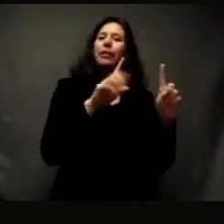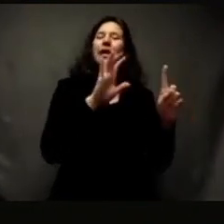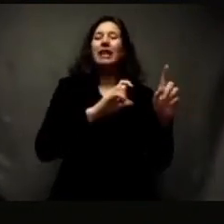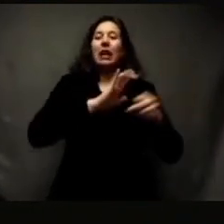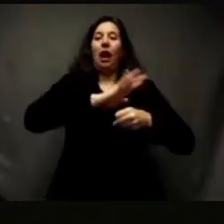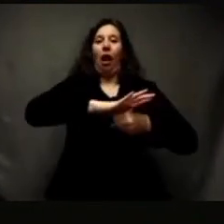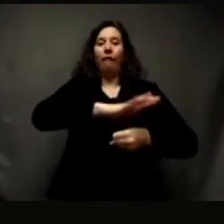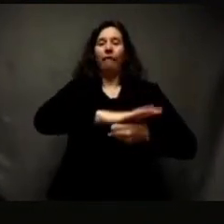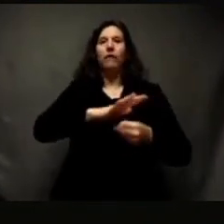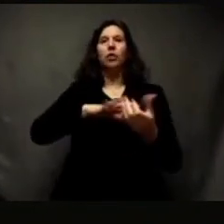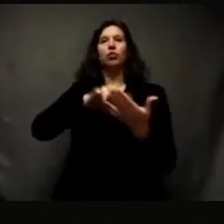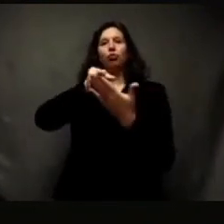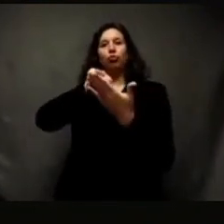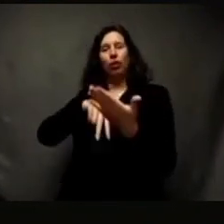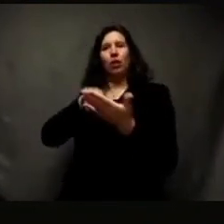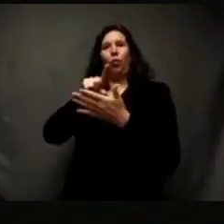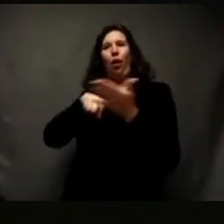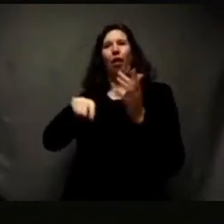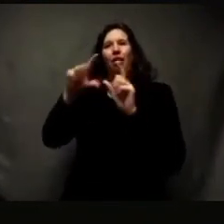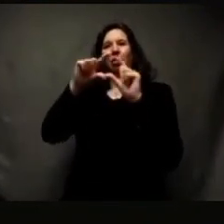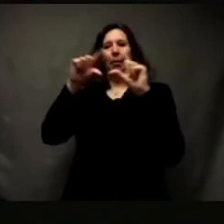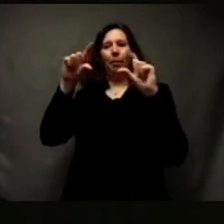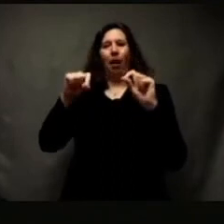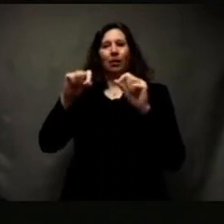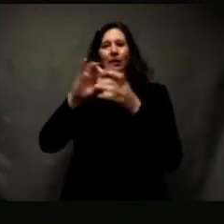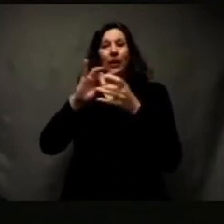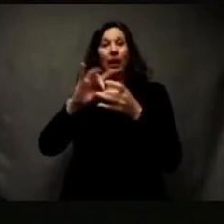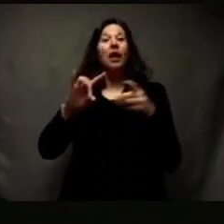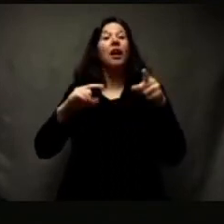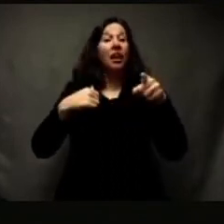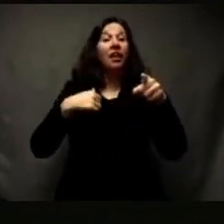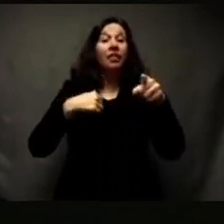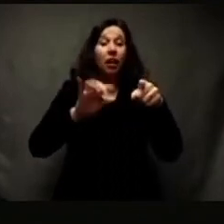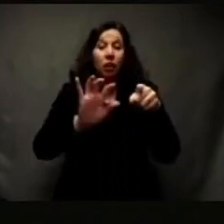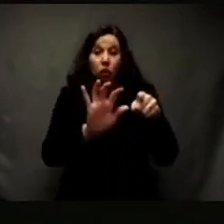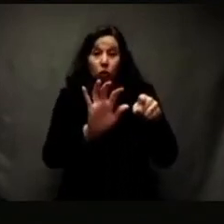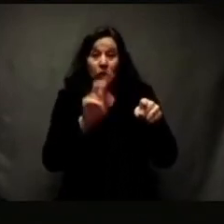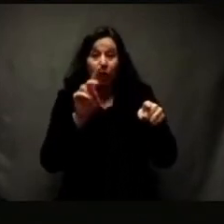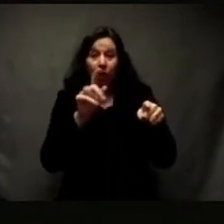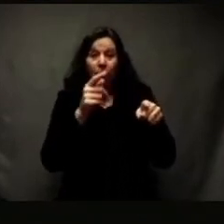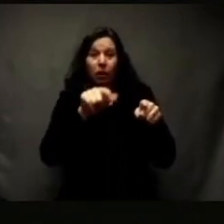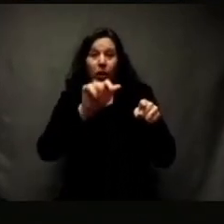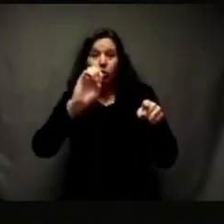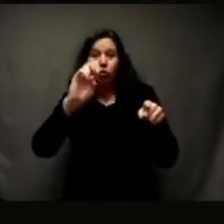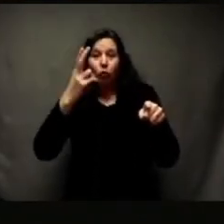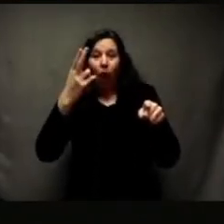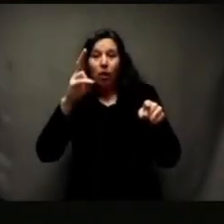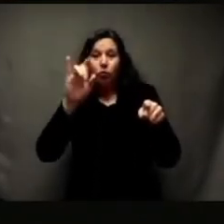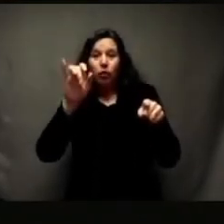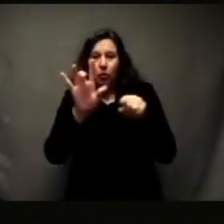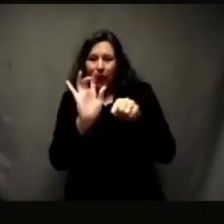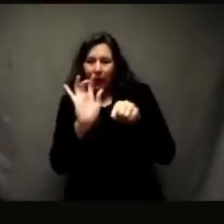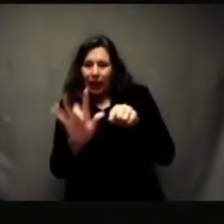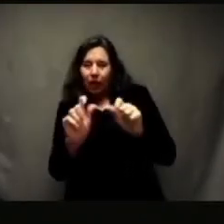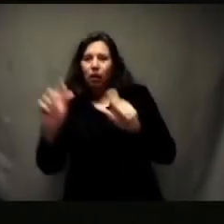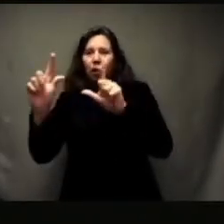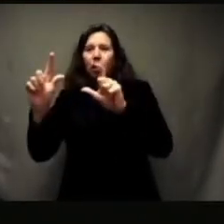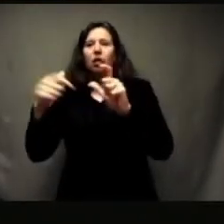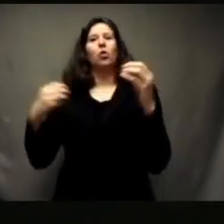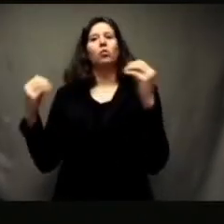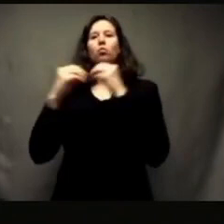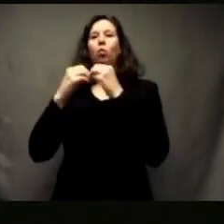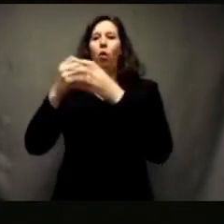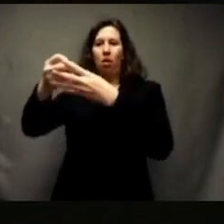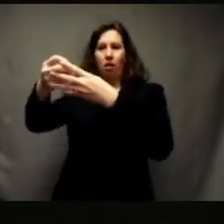say. And if you want to see the full checklist, as I said, you can go to that curriculum that we have linked at the bottom.